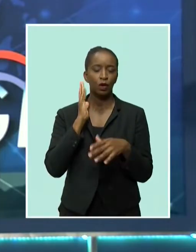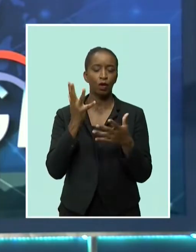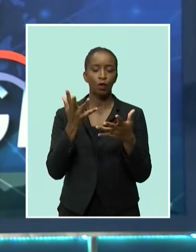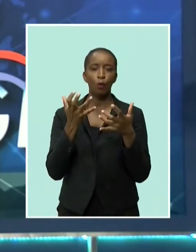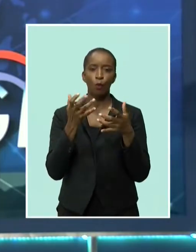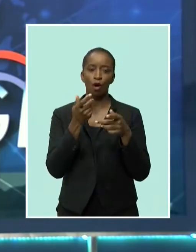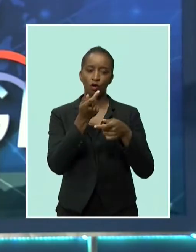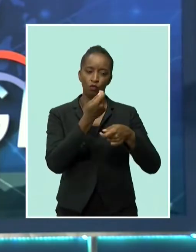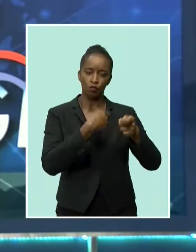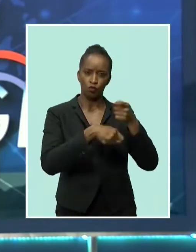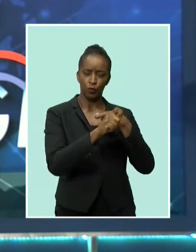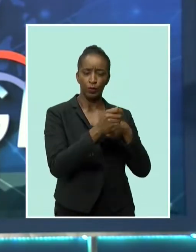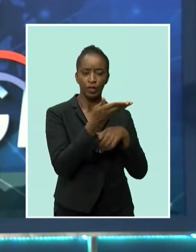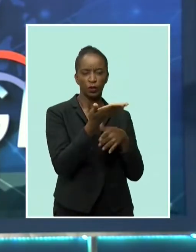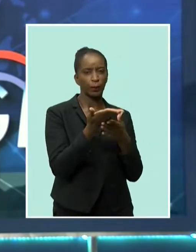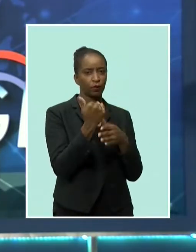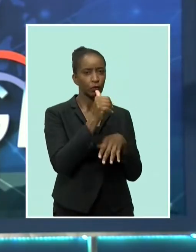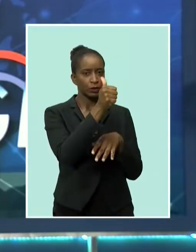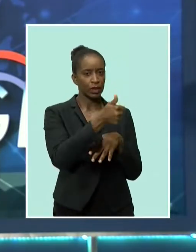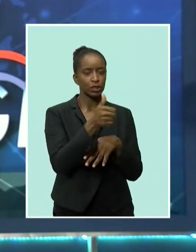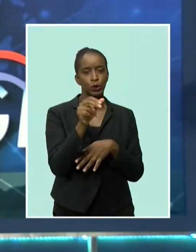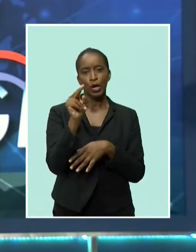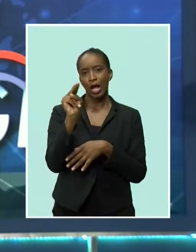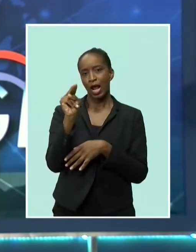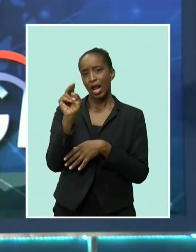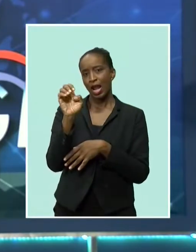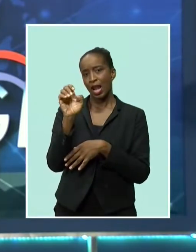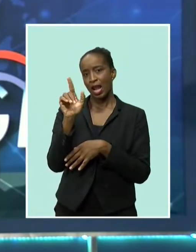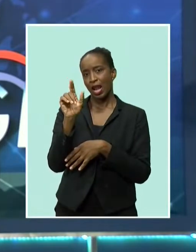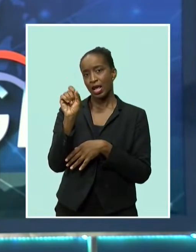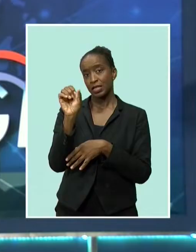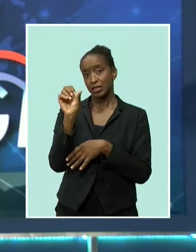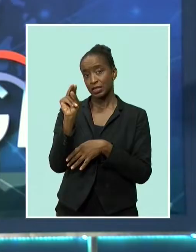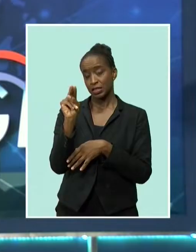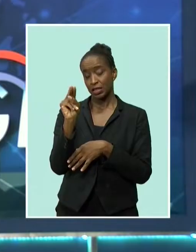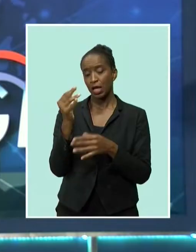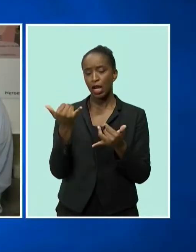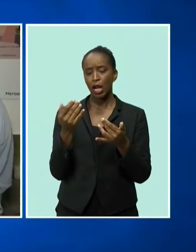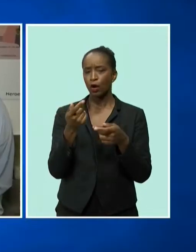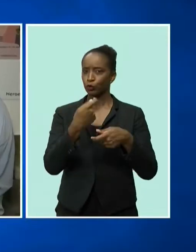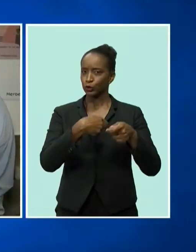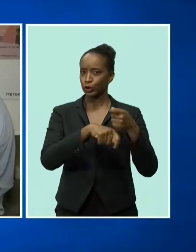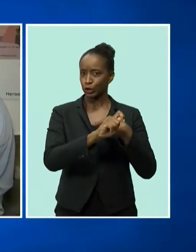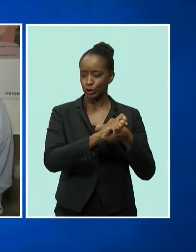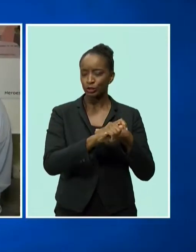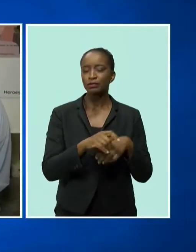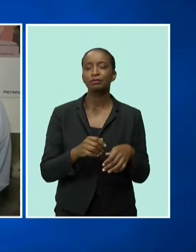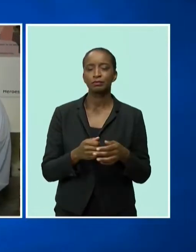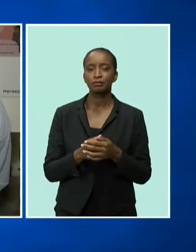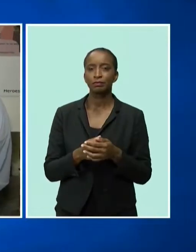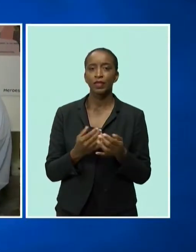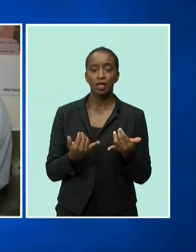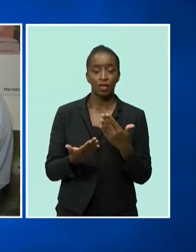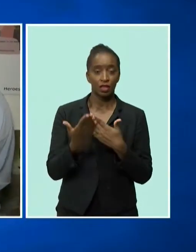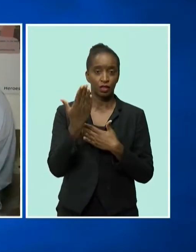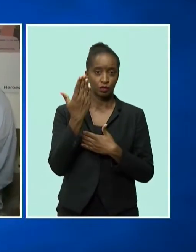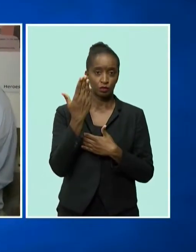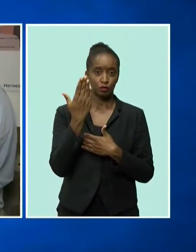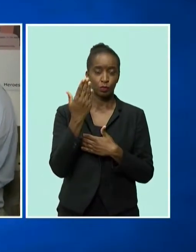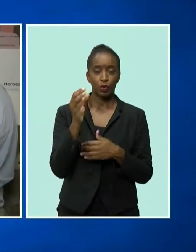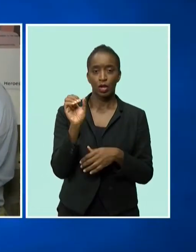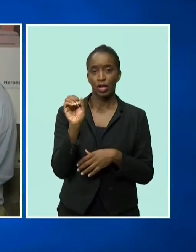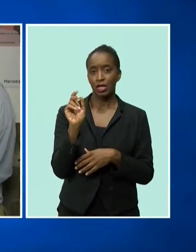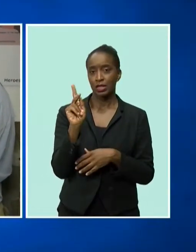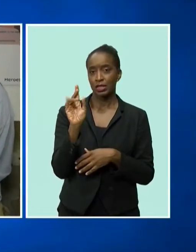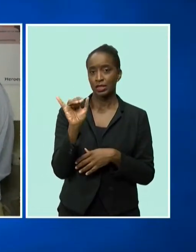stood is entering its final month before the eventual winner is chosen. During a ceremony this morning at Sky Mall, Minister in the Prime Minister's Office